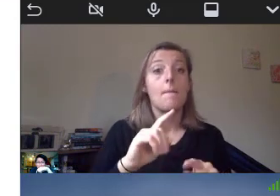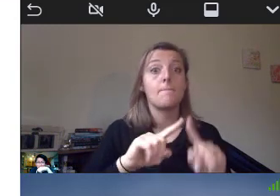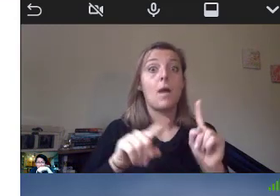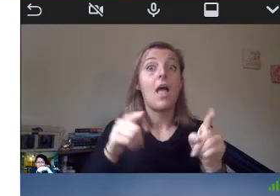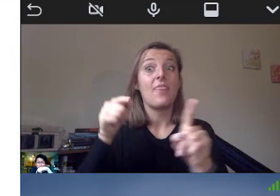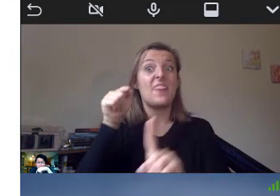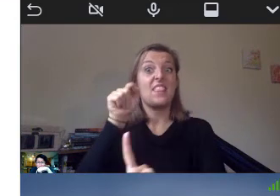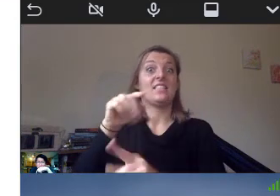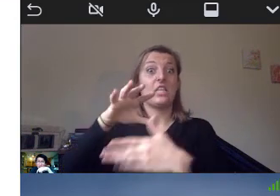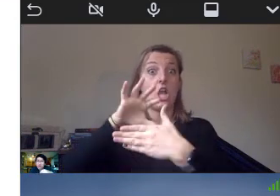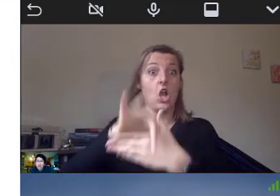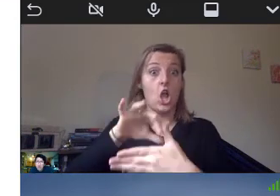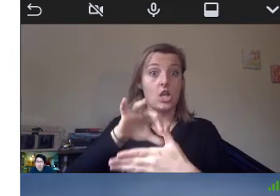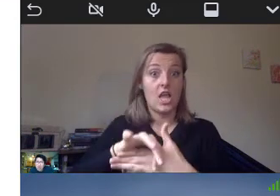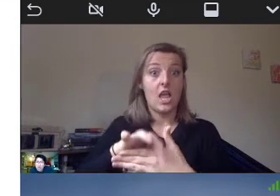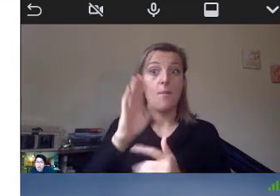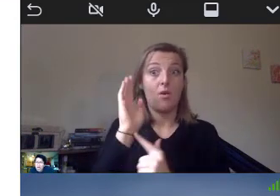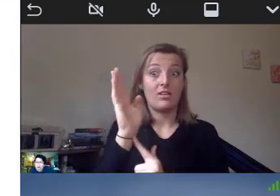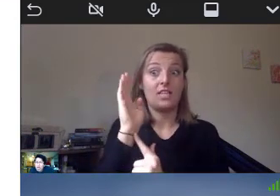So